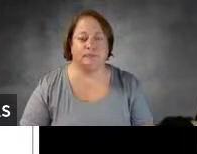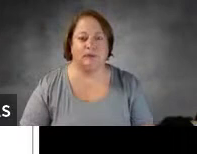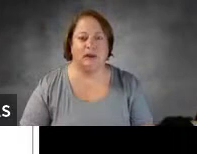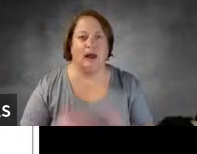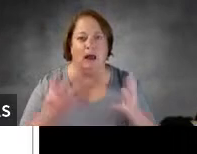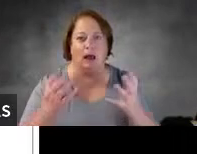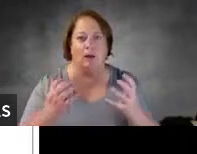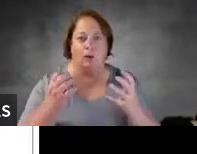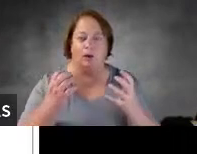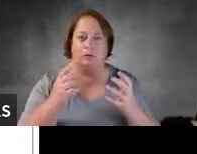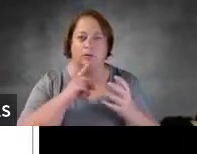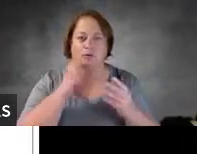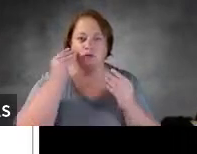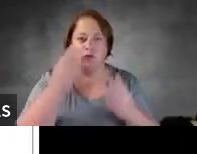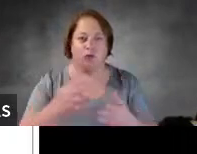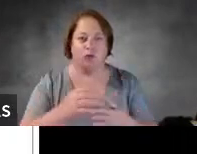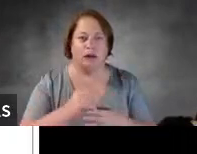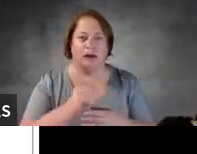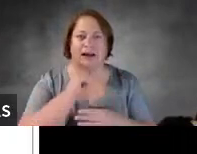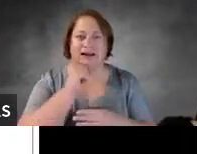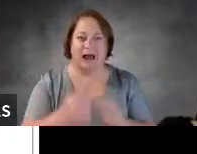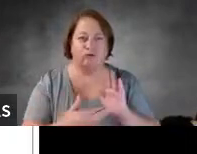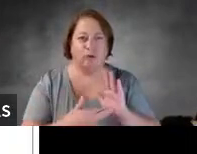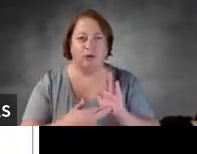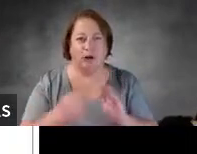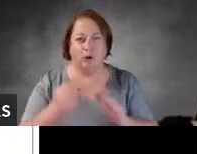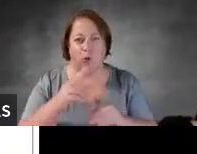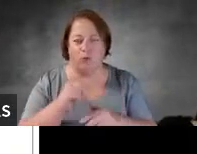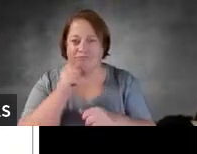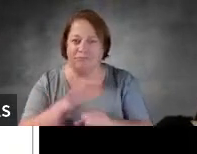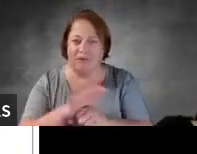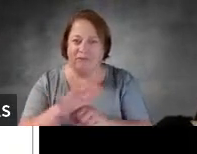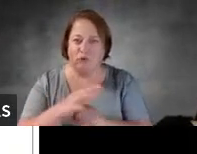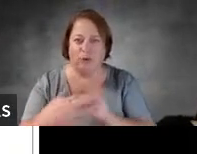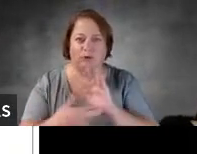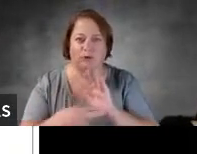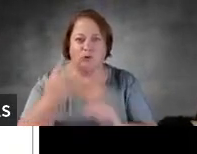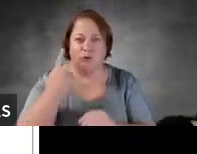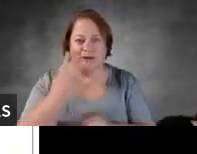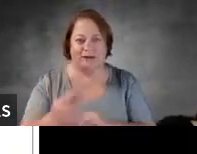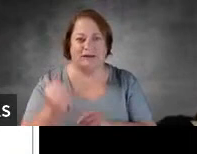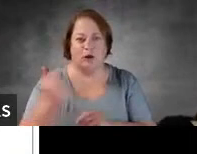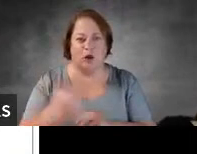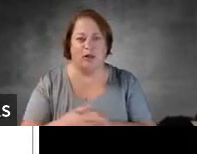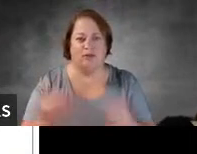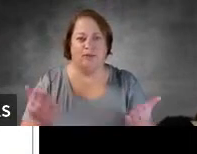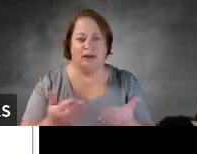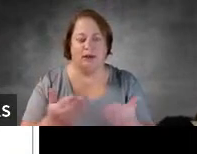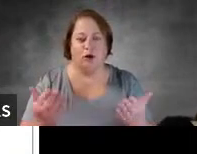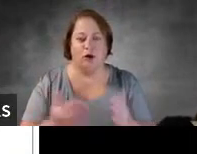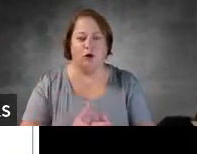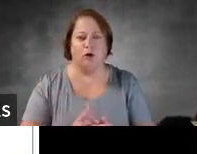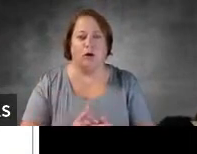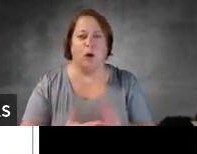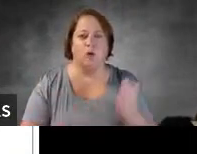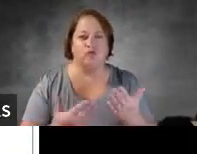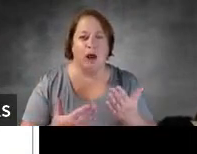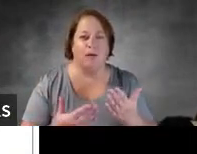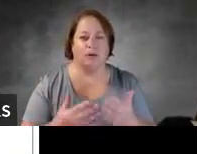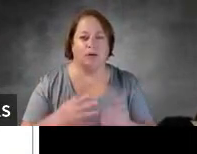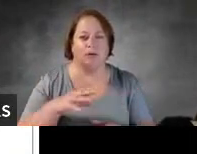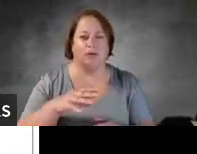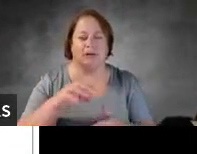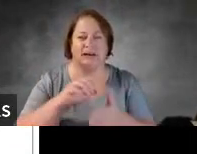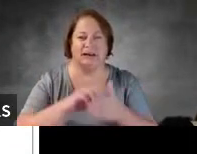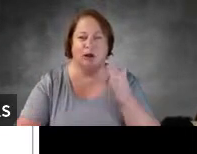as far as unrepresented and underrepresented districts. You can see all of those here. I would probably take Ferguson